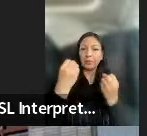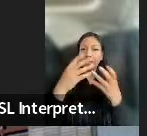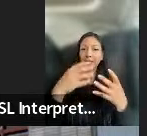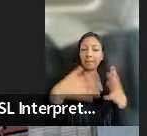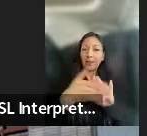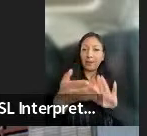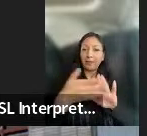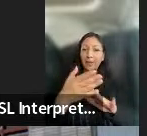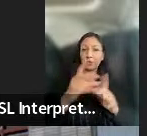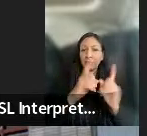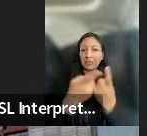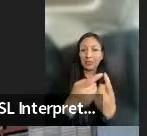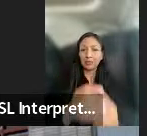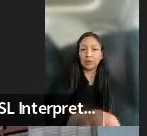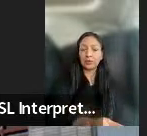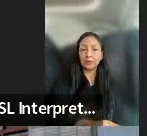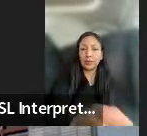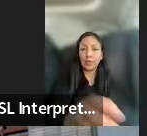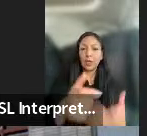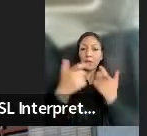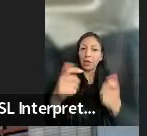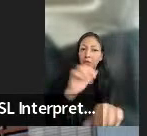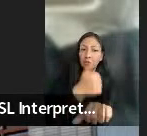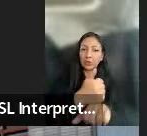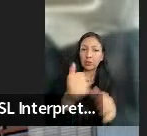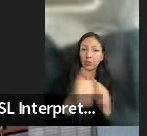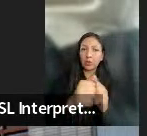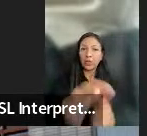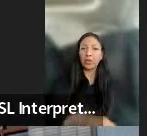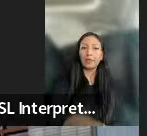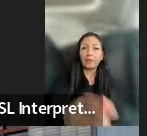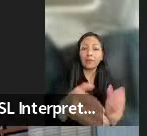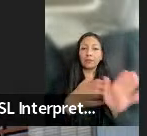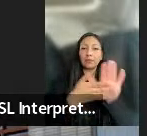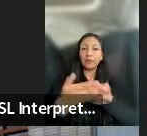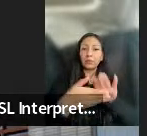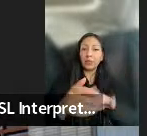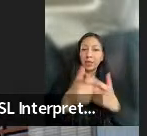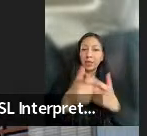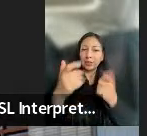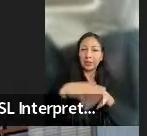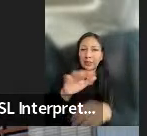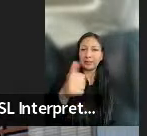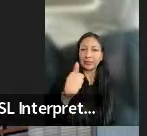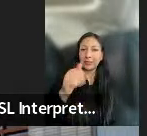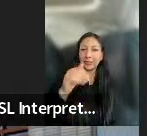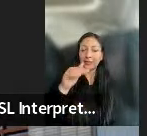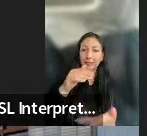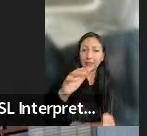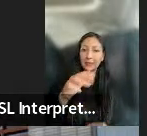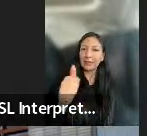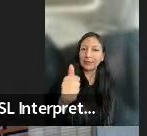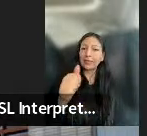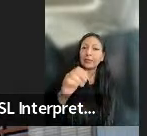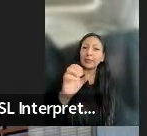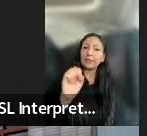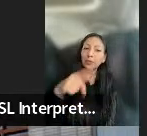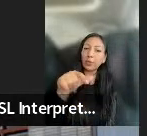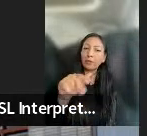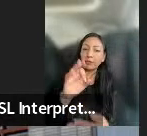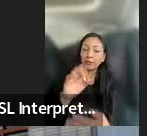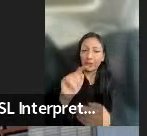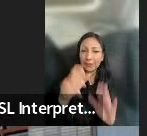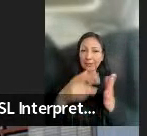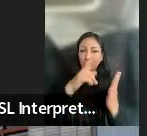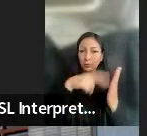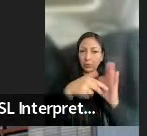Larger installations with footprints larger than 10,000 square feet would still require the BSA review before locating